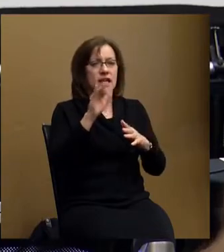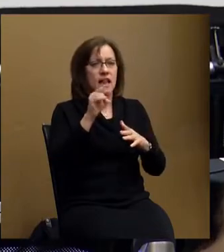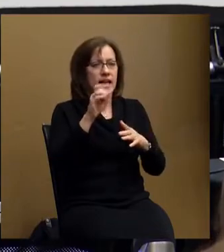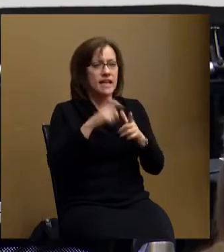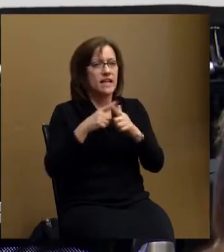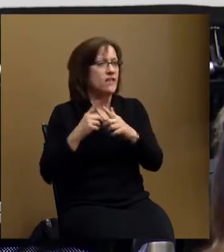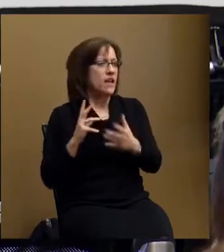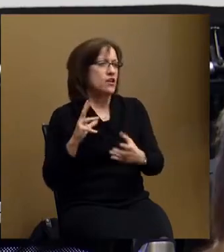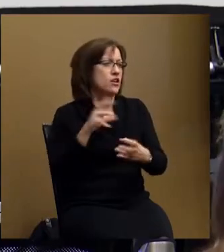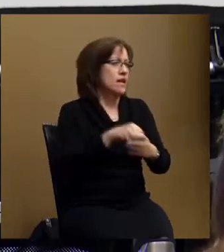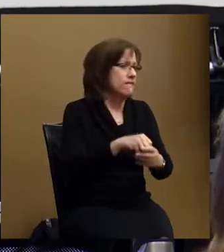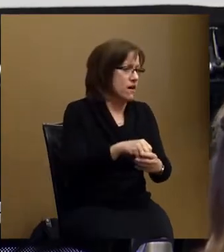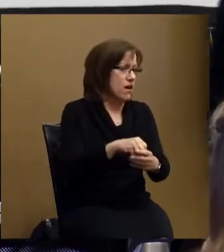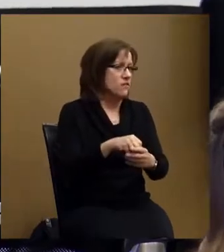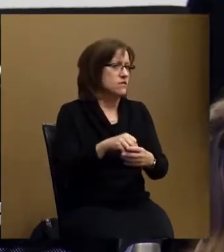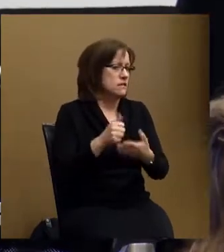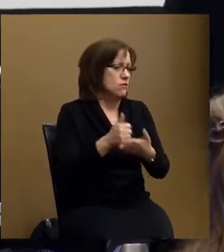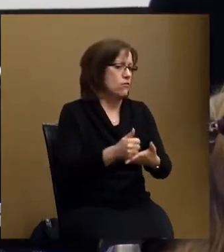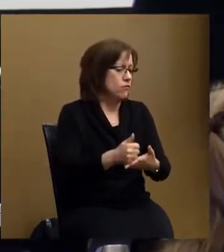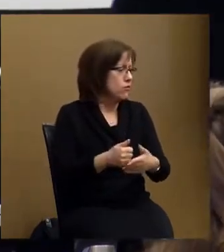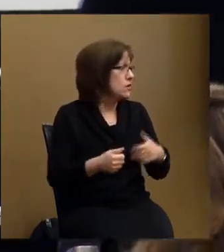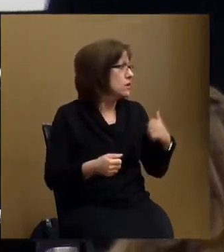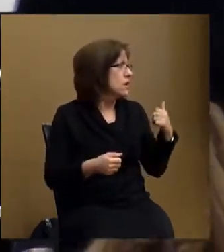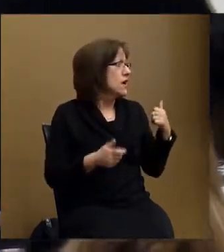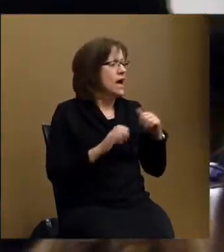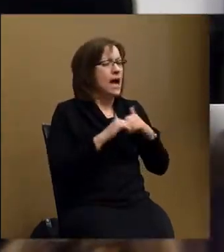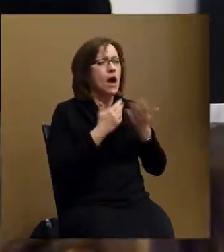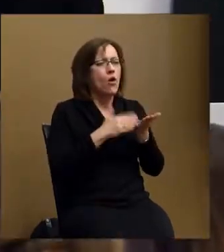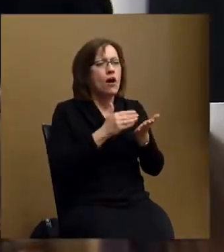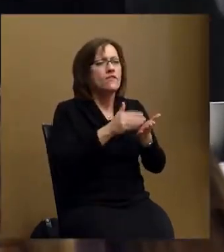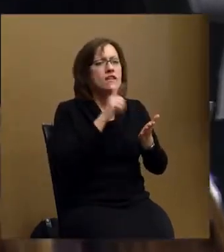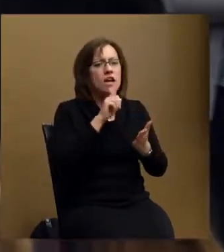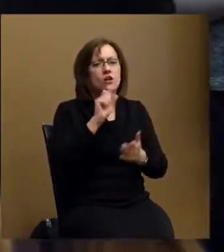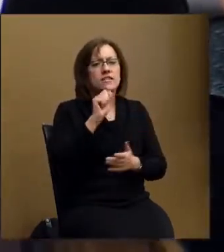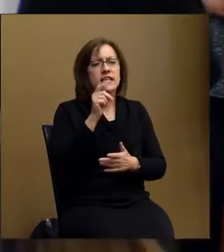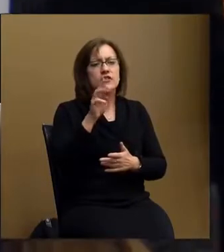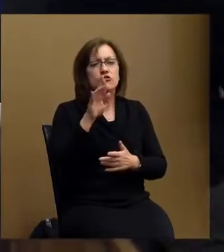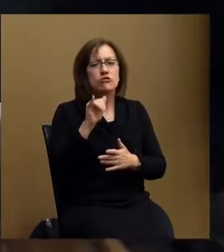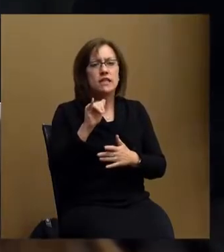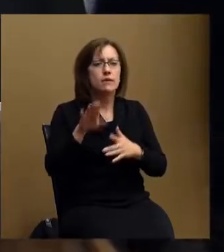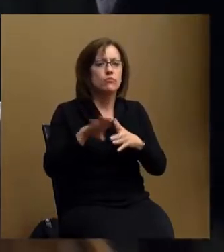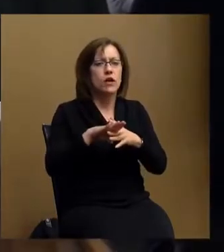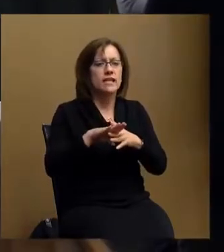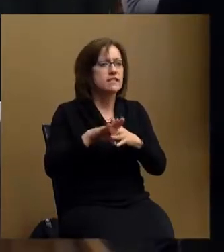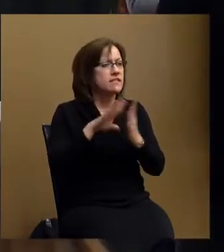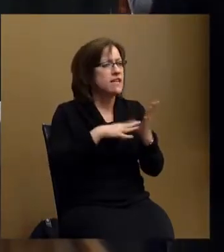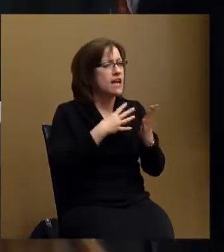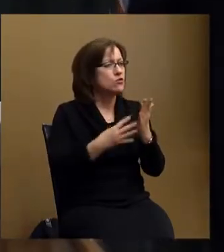How often are those sensory breaks scheduled in her day?